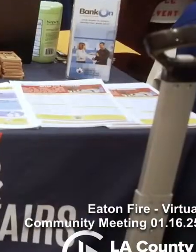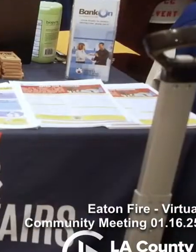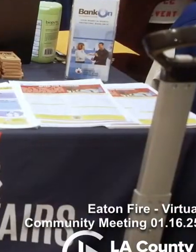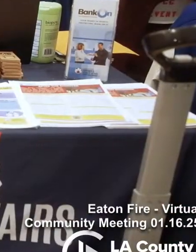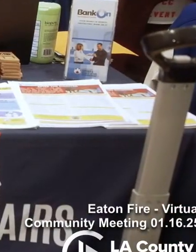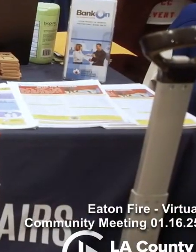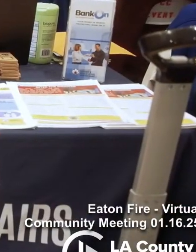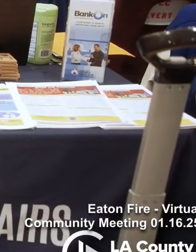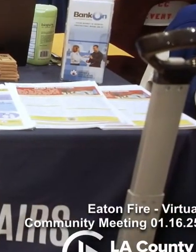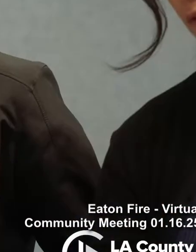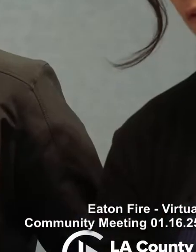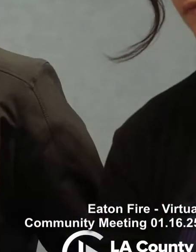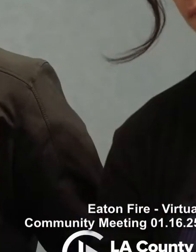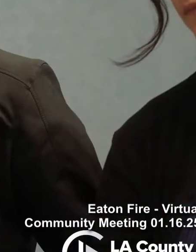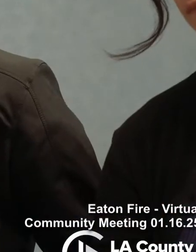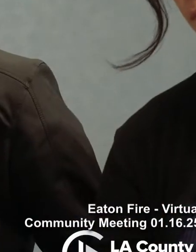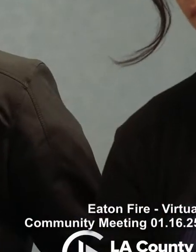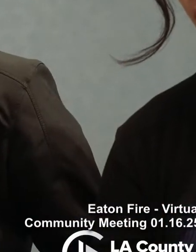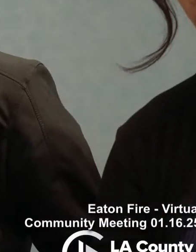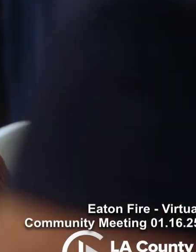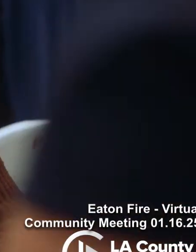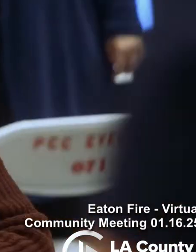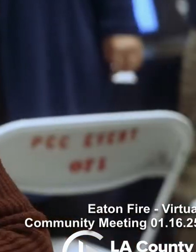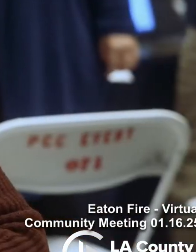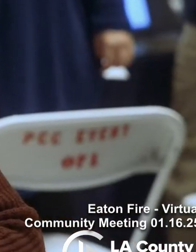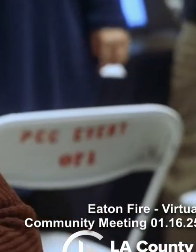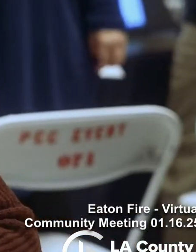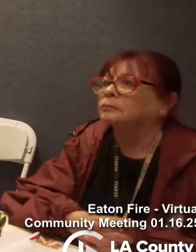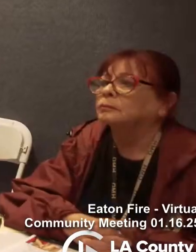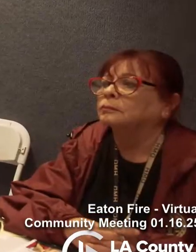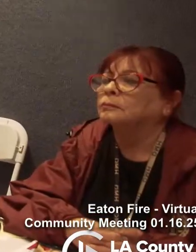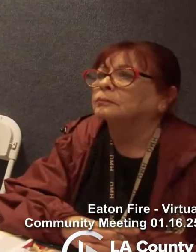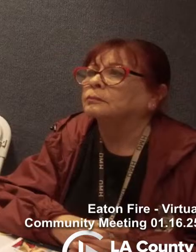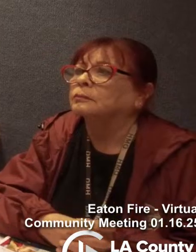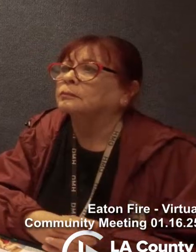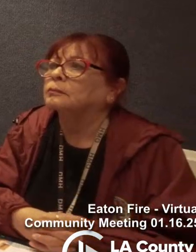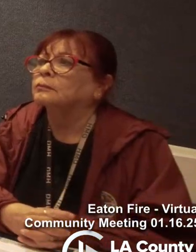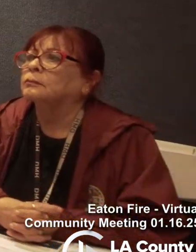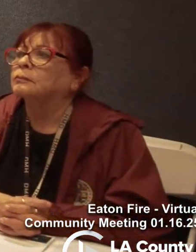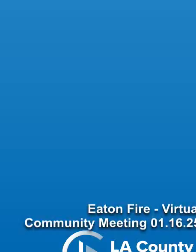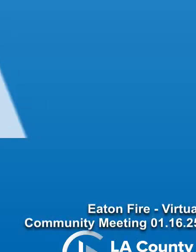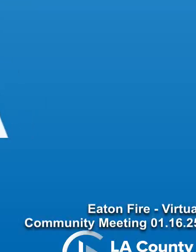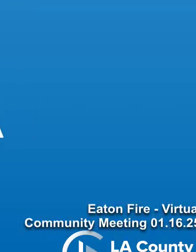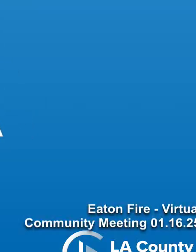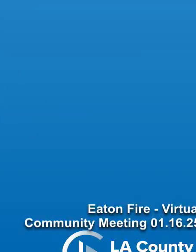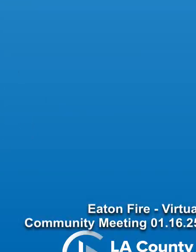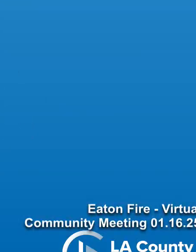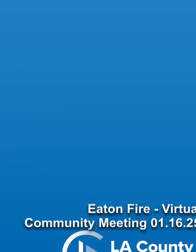your pathway to recovery. Thank you, county officials, for doing that.